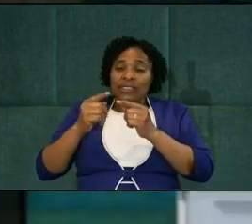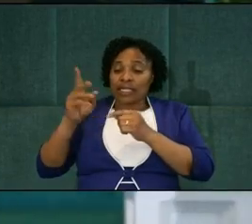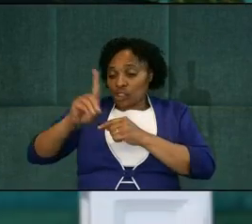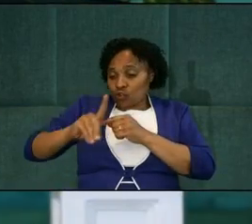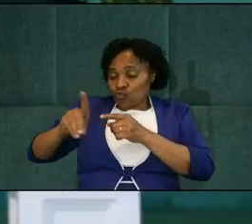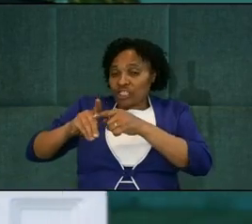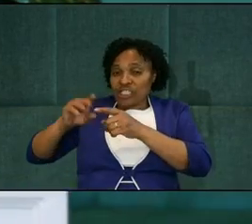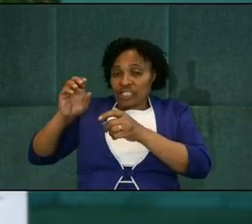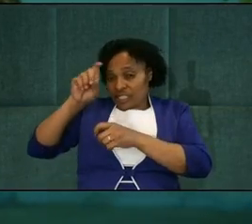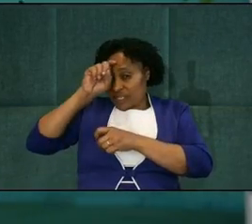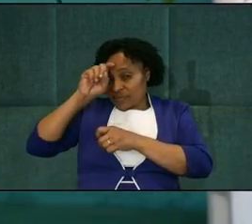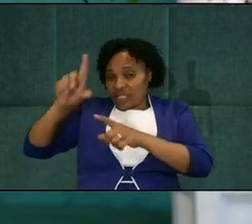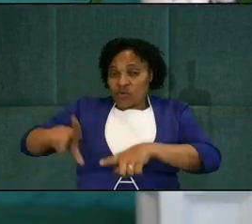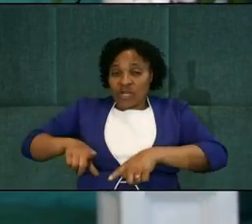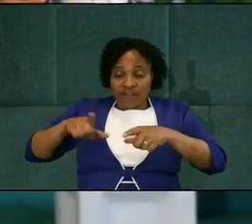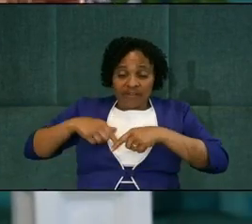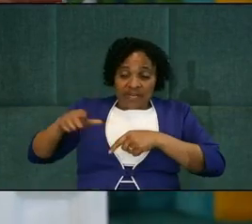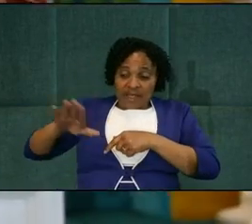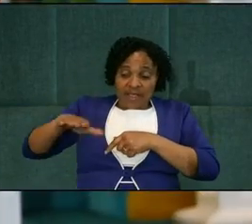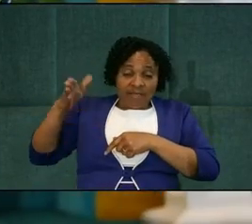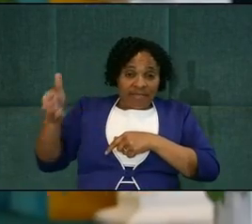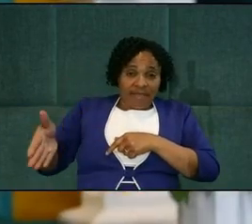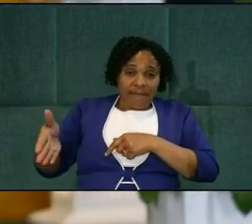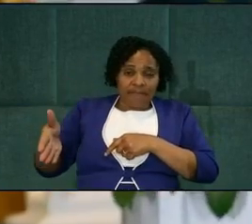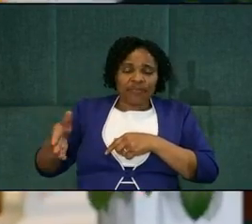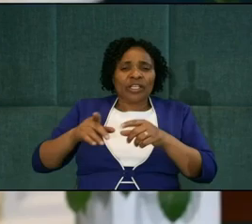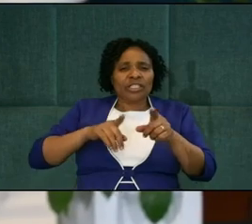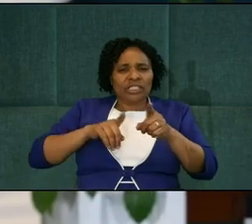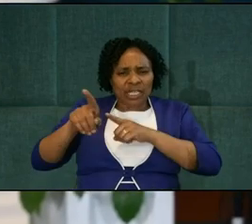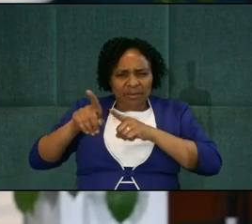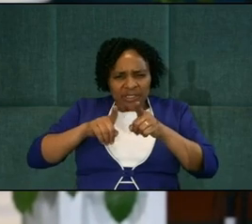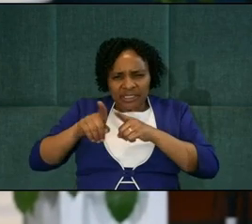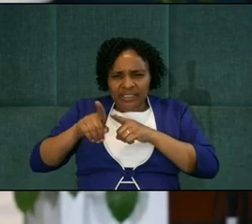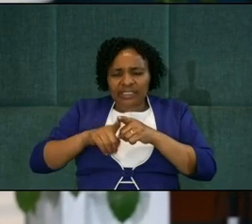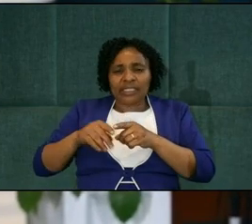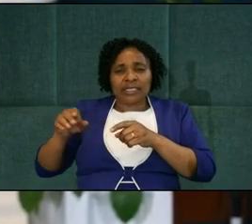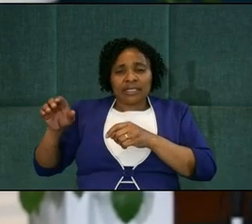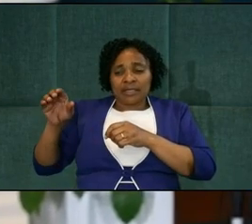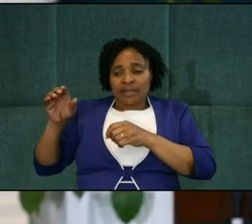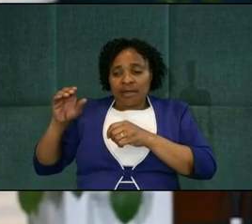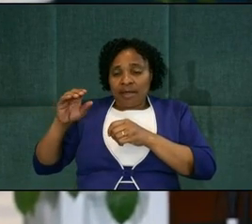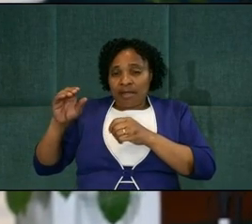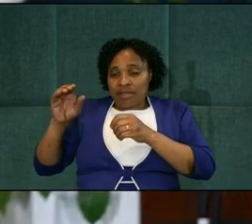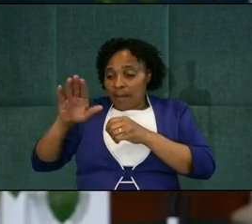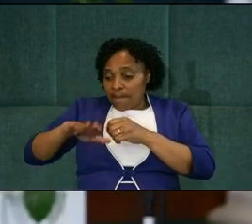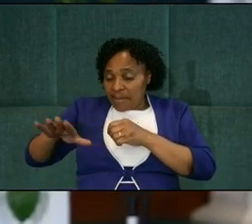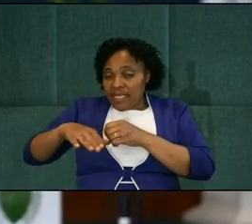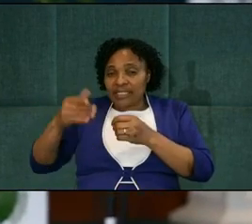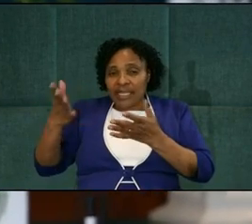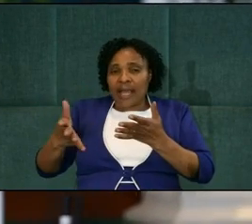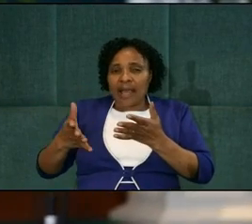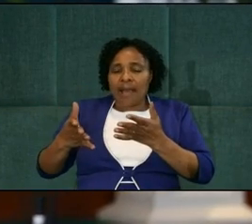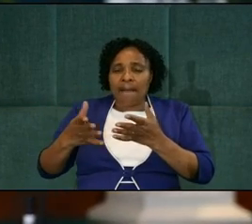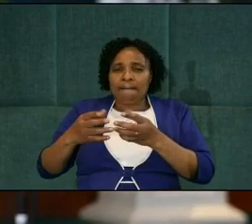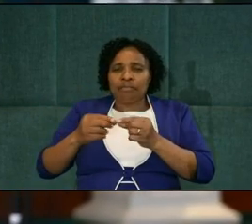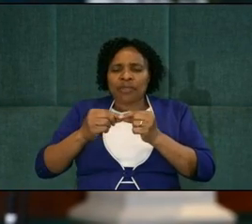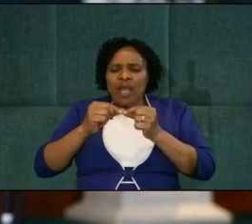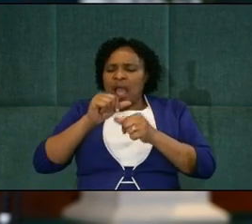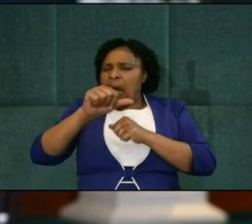they were living. That's community. They journeyed from Ramesses to Succoth. And help me read. How many?